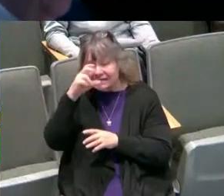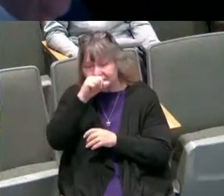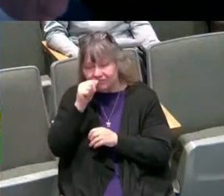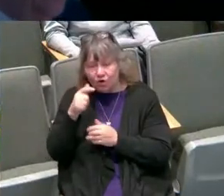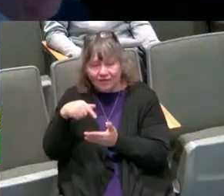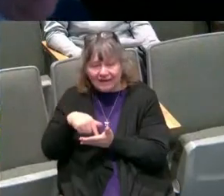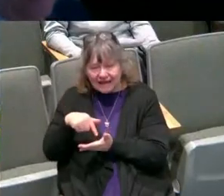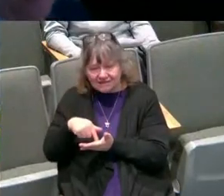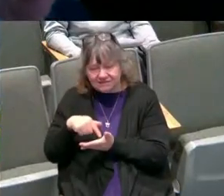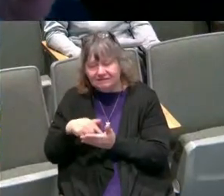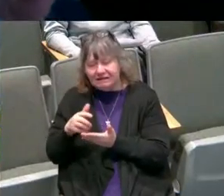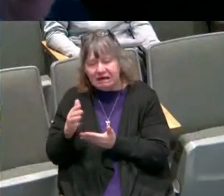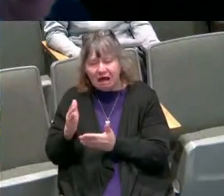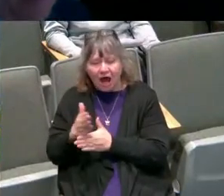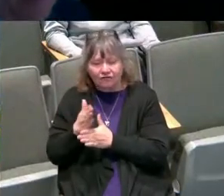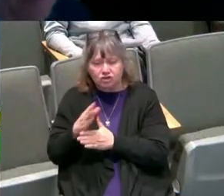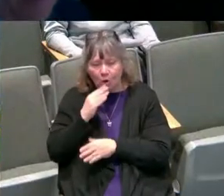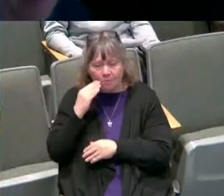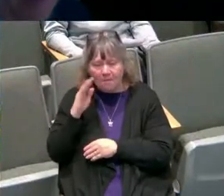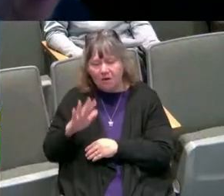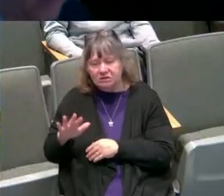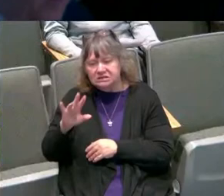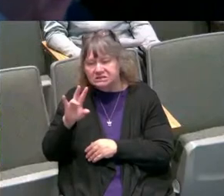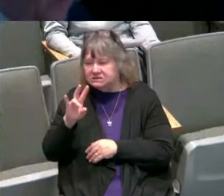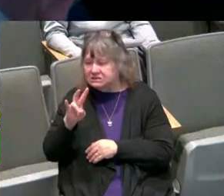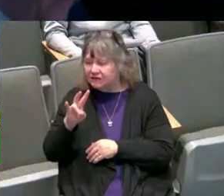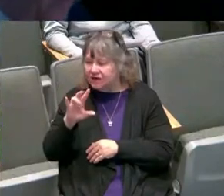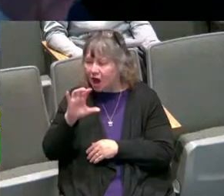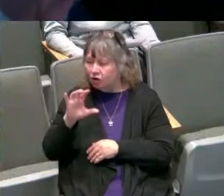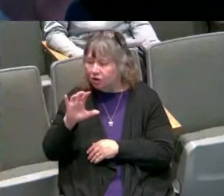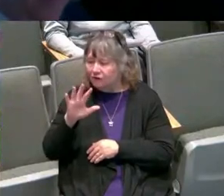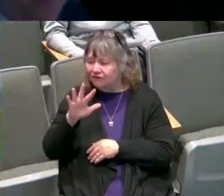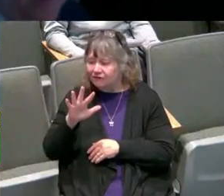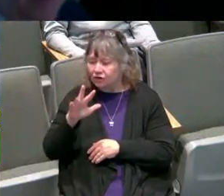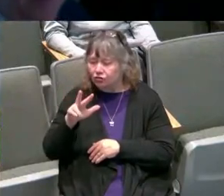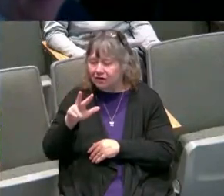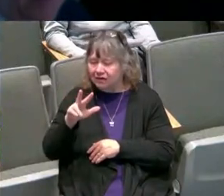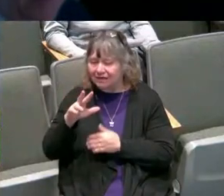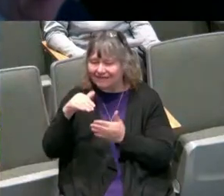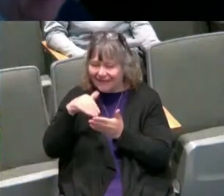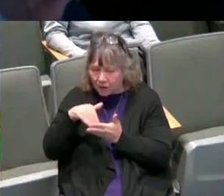for the average home with a value of 753 300 dollars